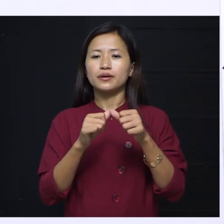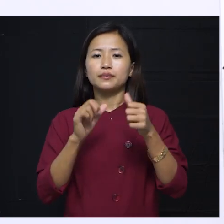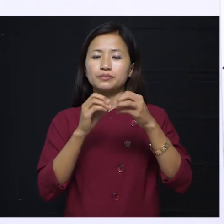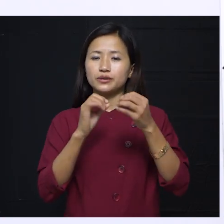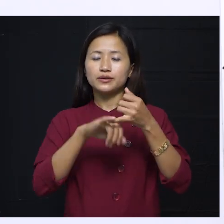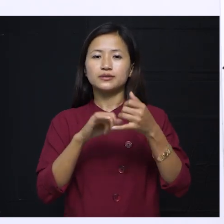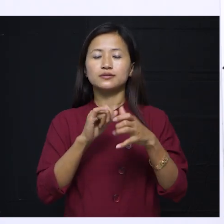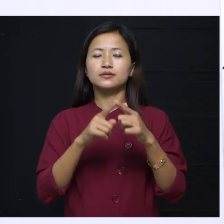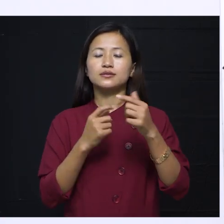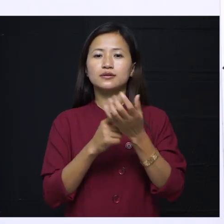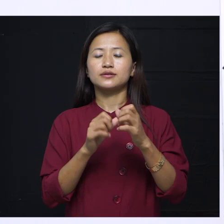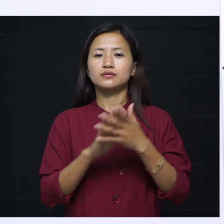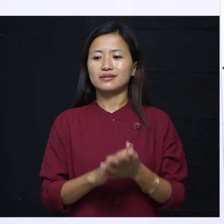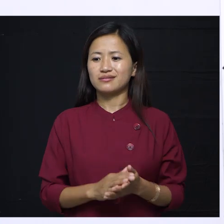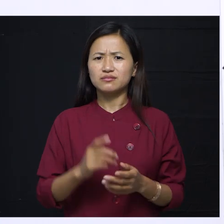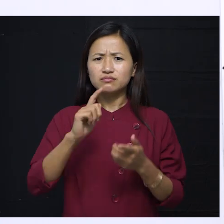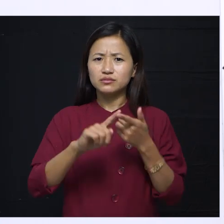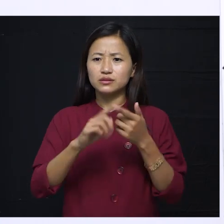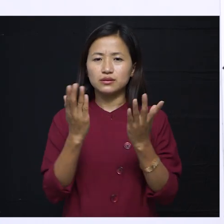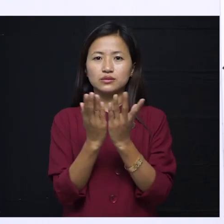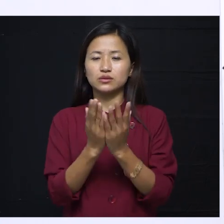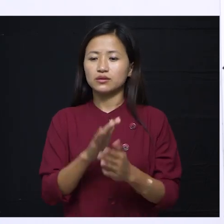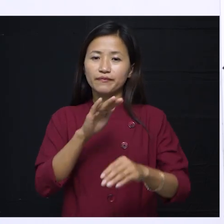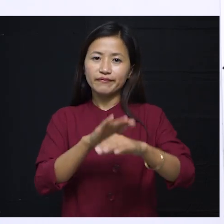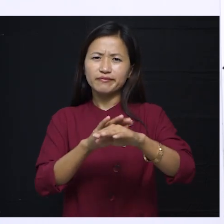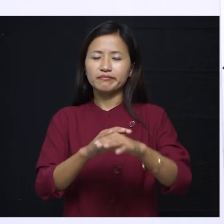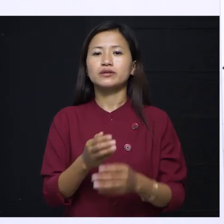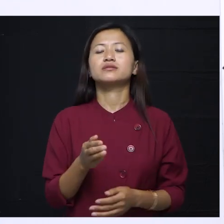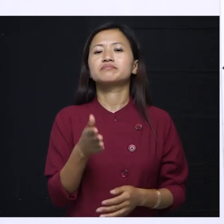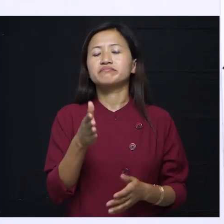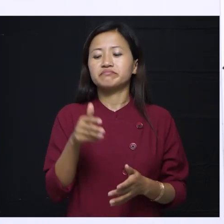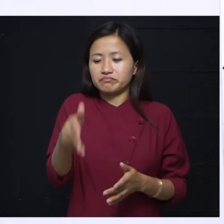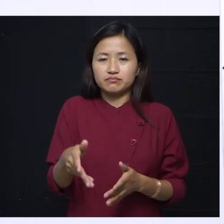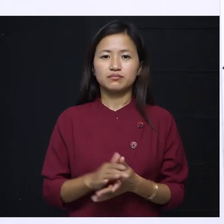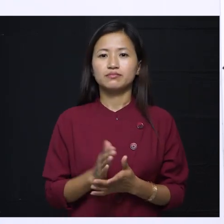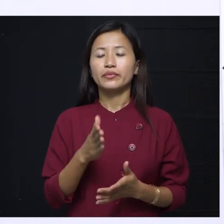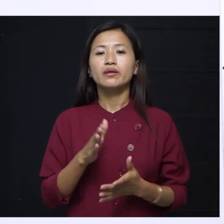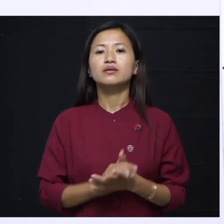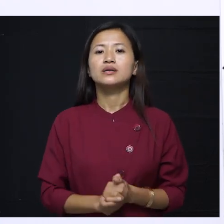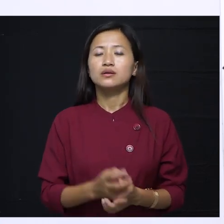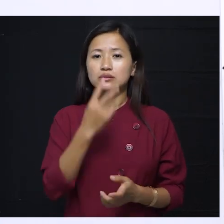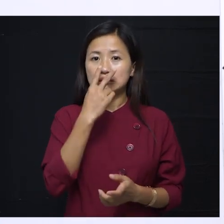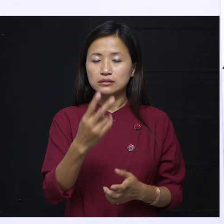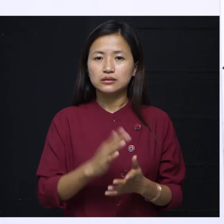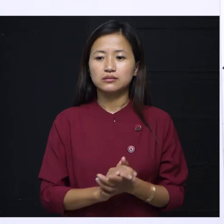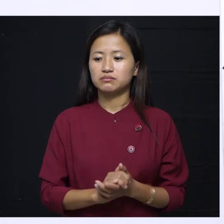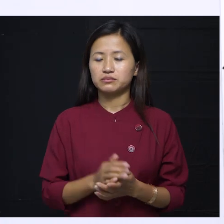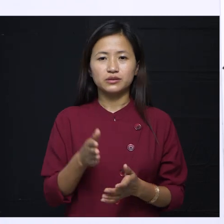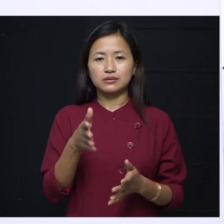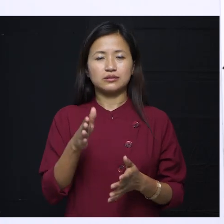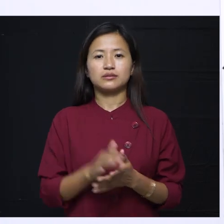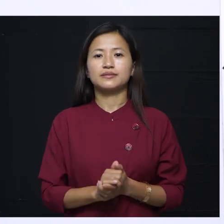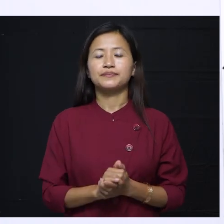example of education, abstract. You cannot literally touch it, and you cannot really see, oh, there is education. You